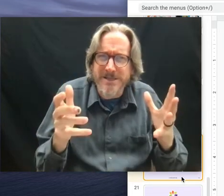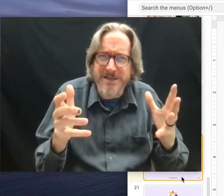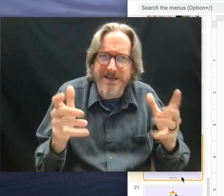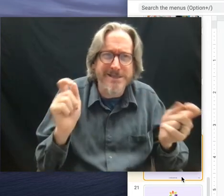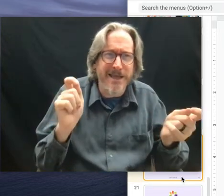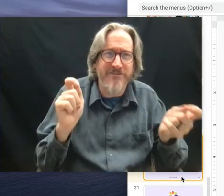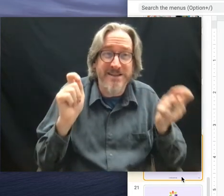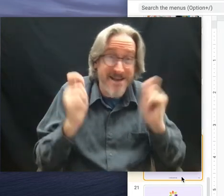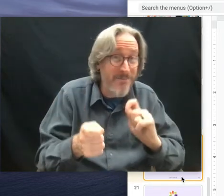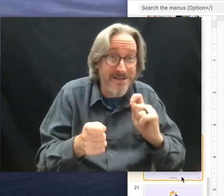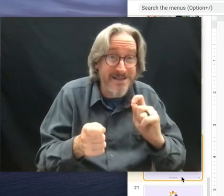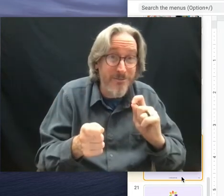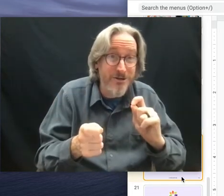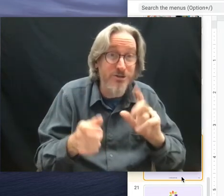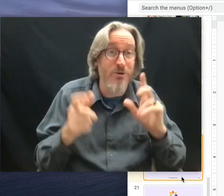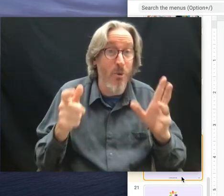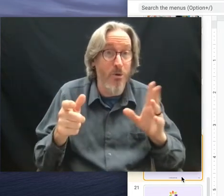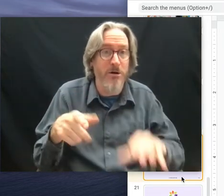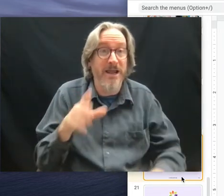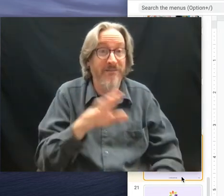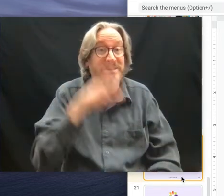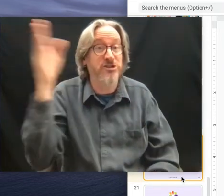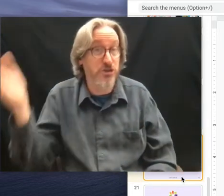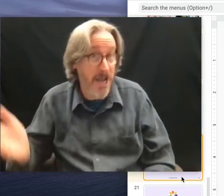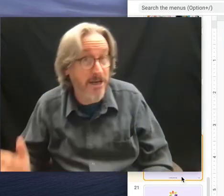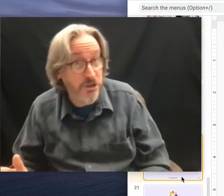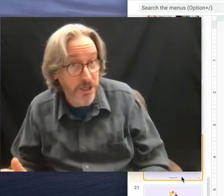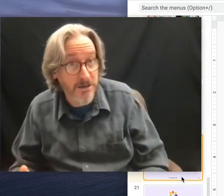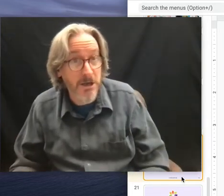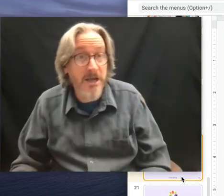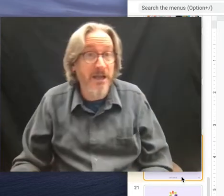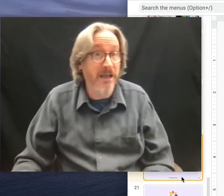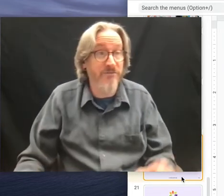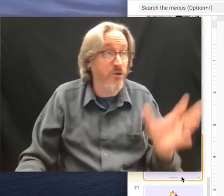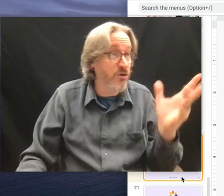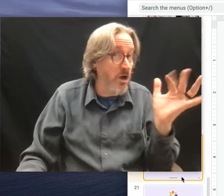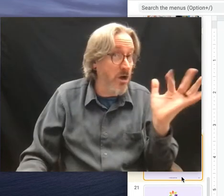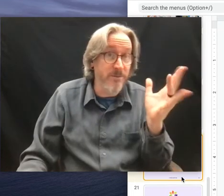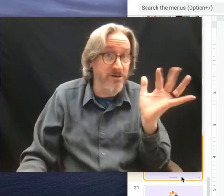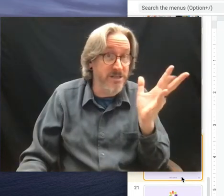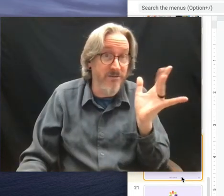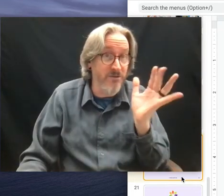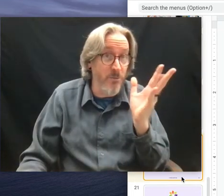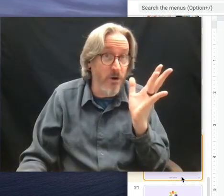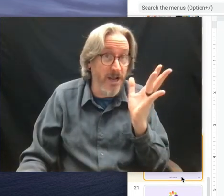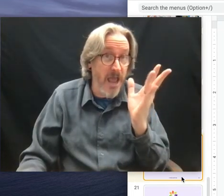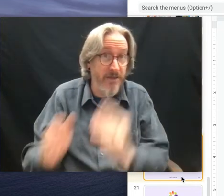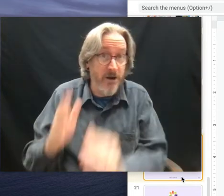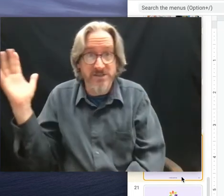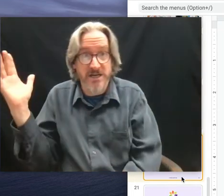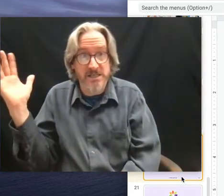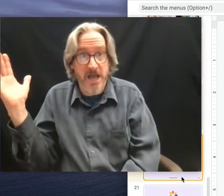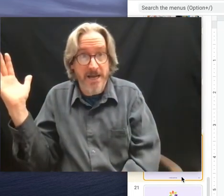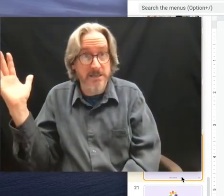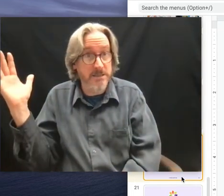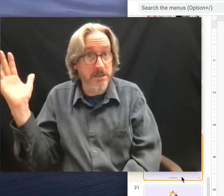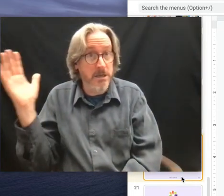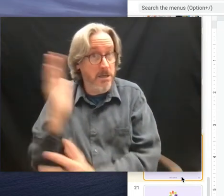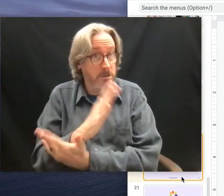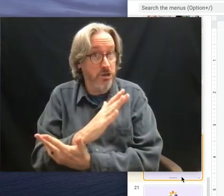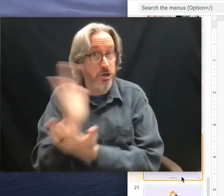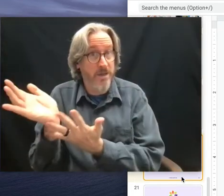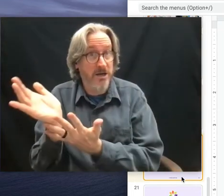Usually the best thing is if it's not been established or if it's changing. If you're talking about stuff in the morning and then all of a sudden it's